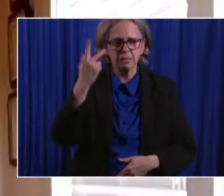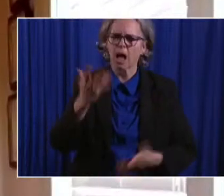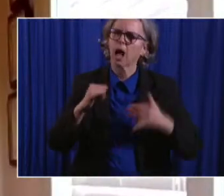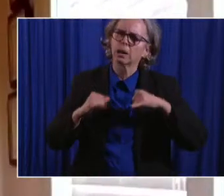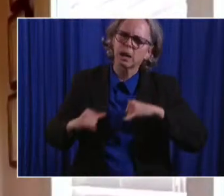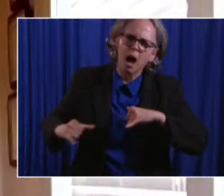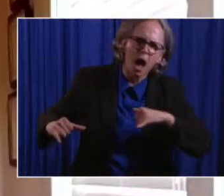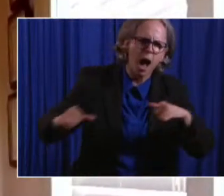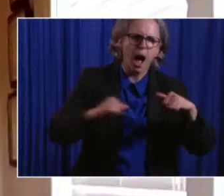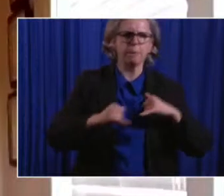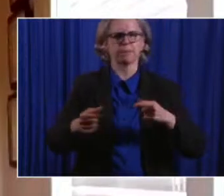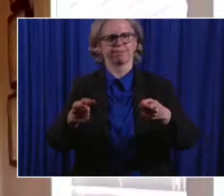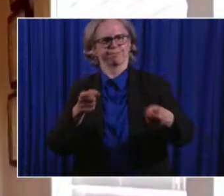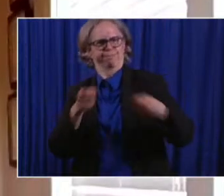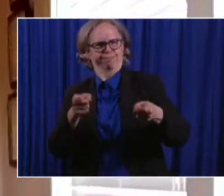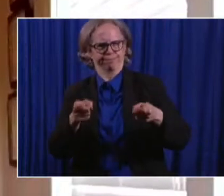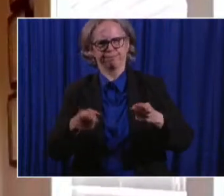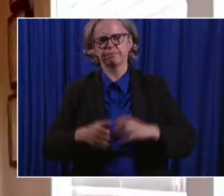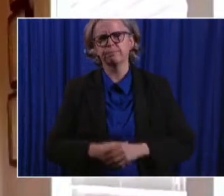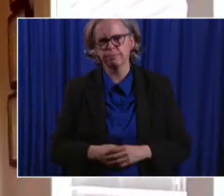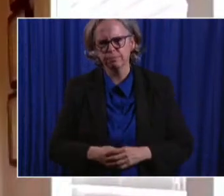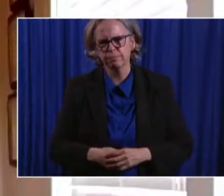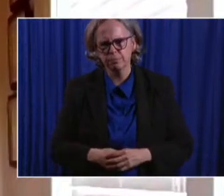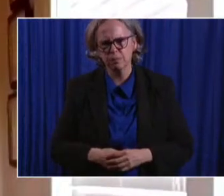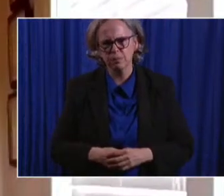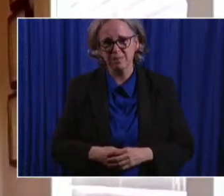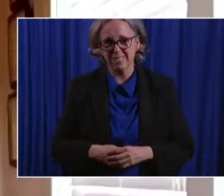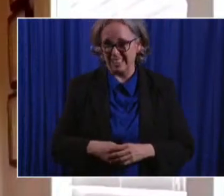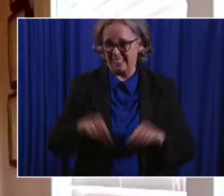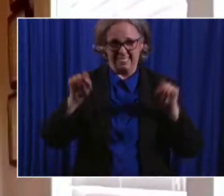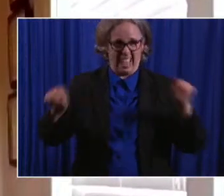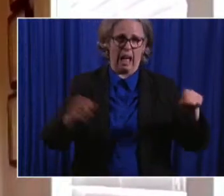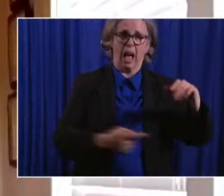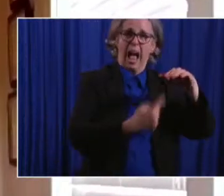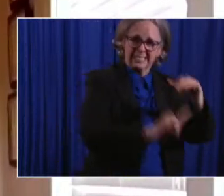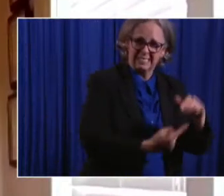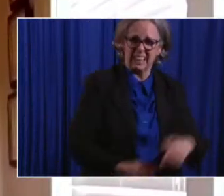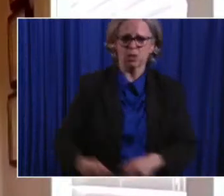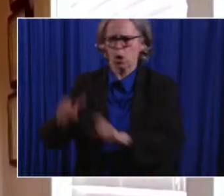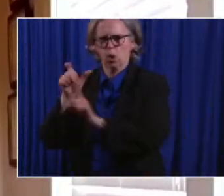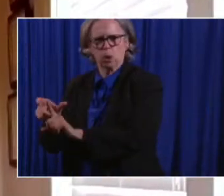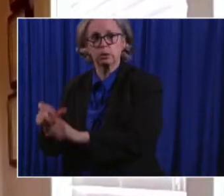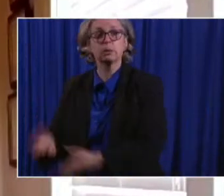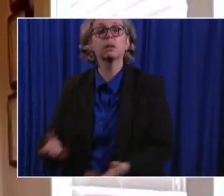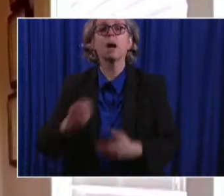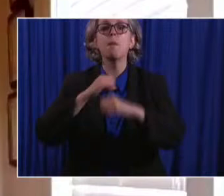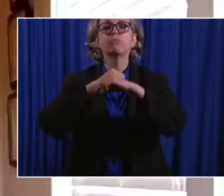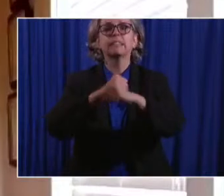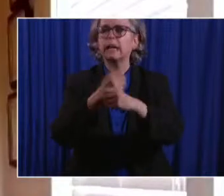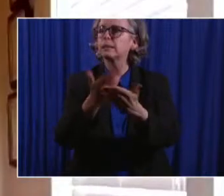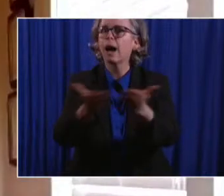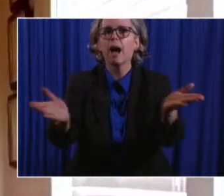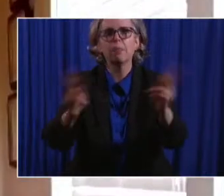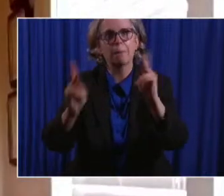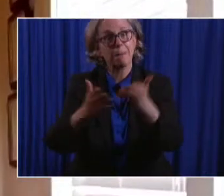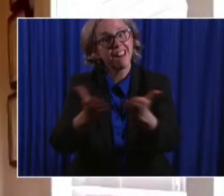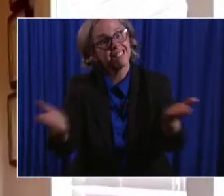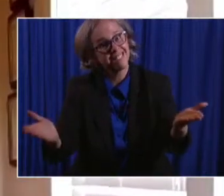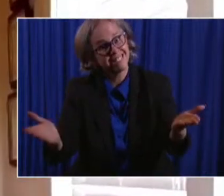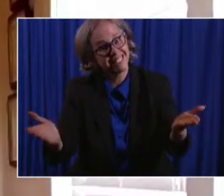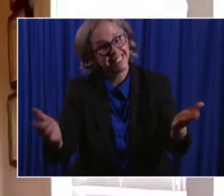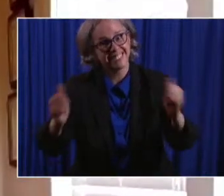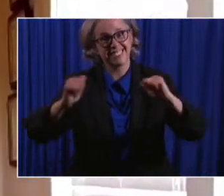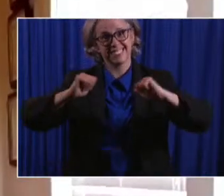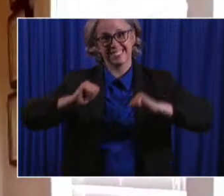Isolation and quarantine really help protect all of us. They help protect the population, the public. by